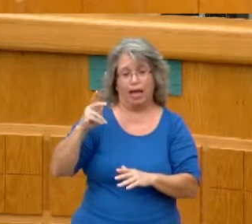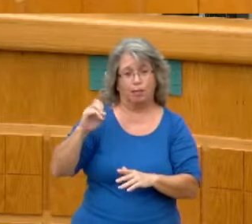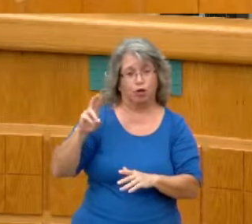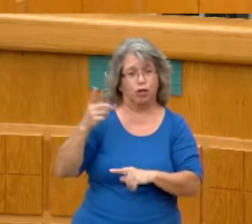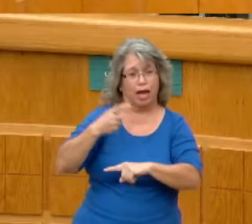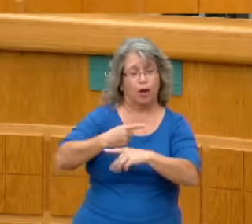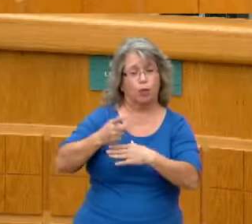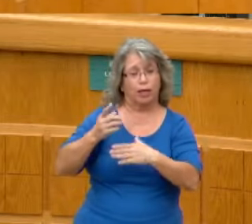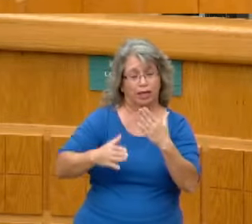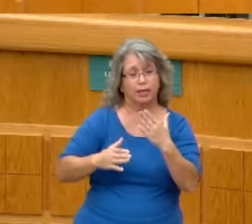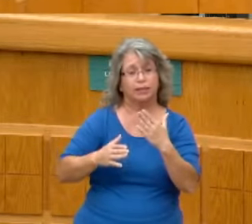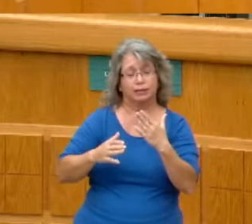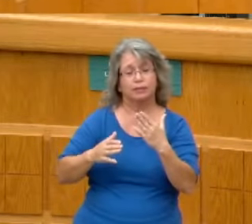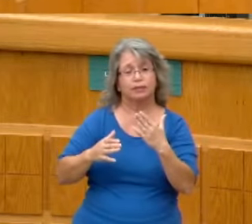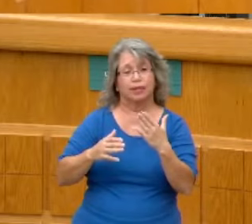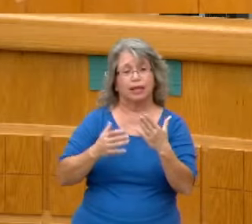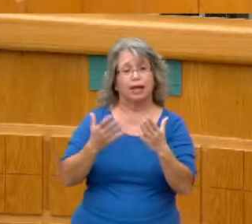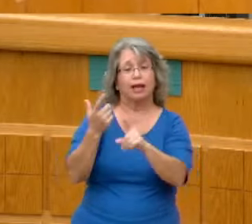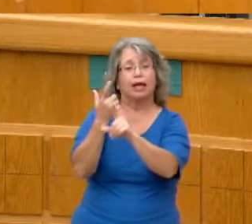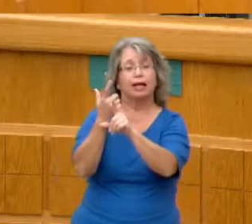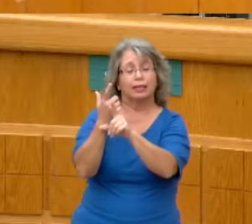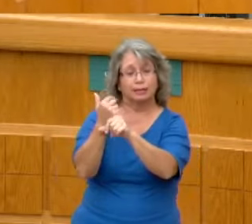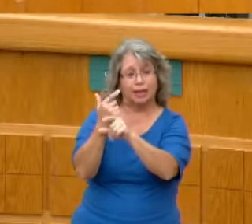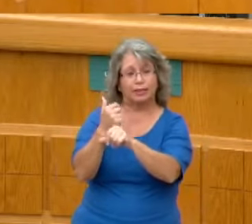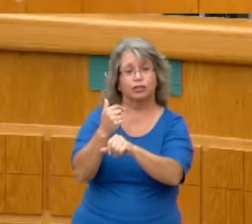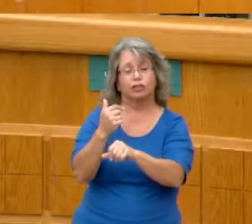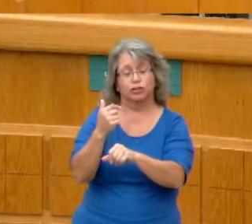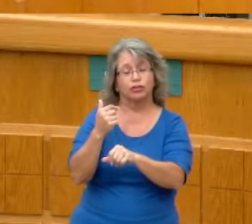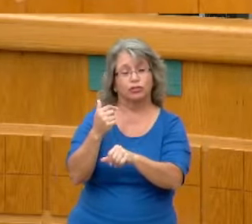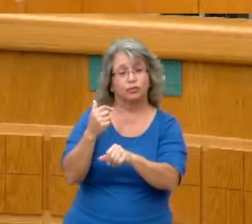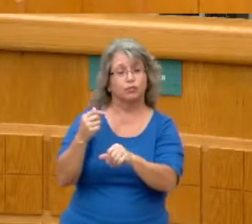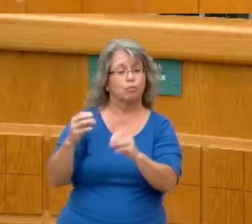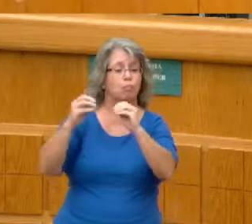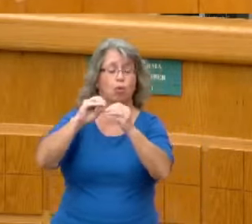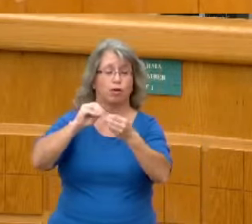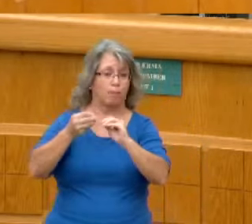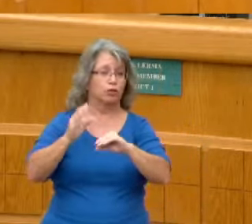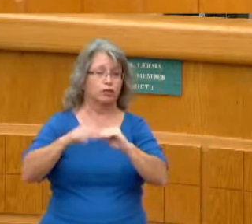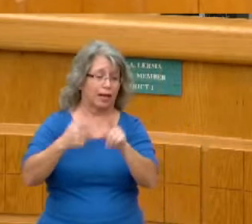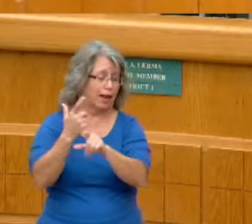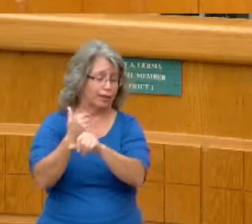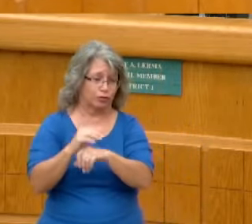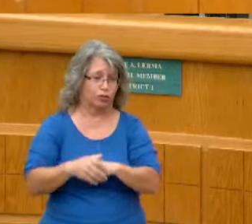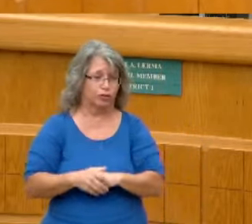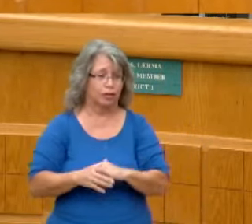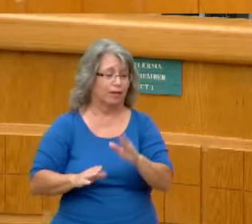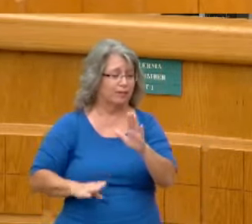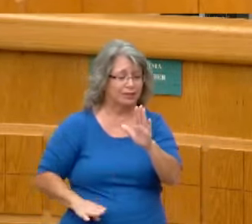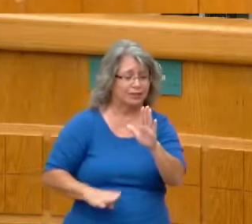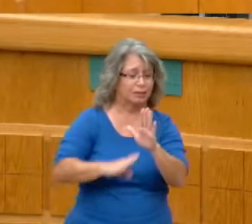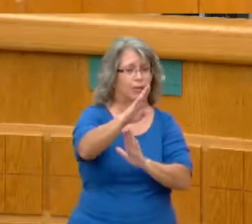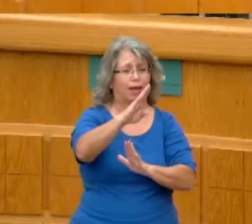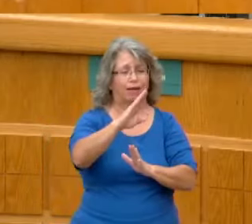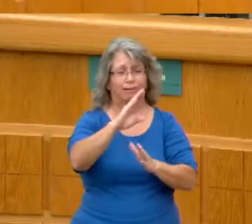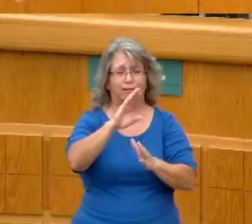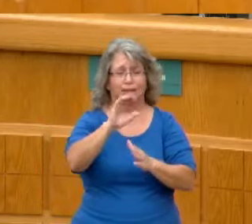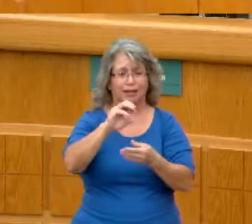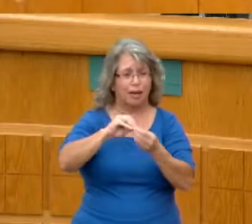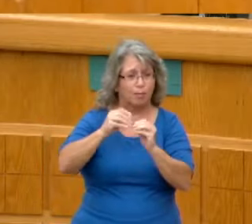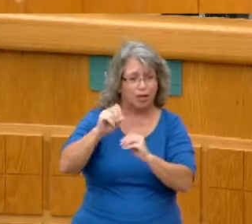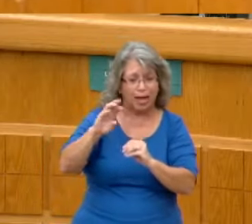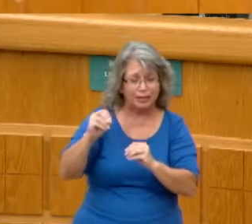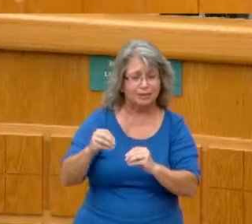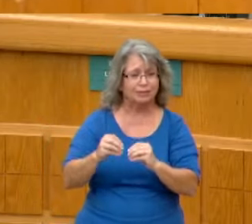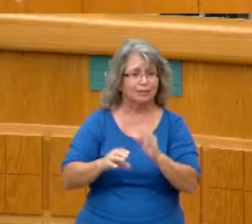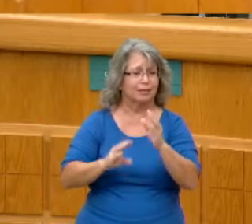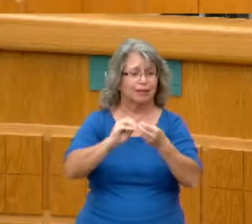of 2,502 cases in the last 7 days. The spike in cases, the hospitalizations, and deaths have led